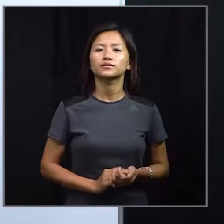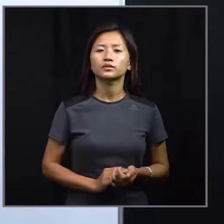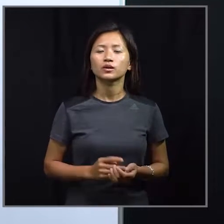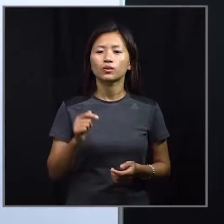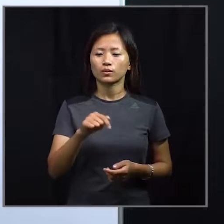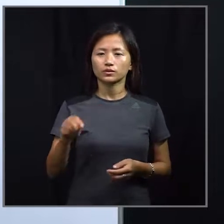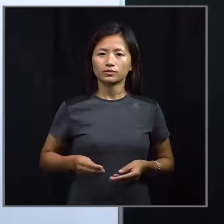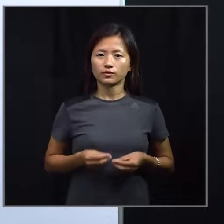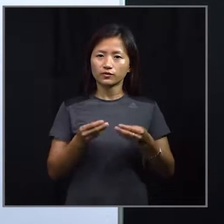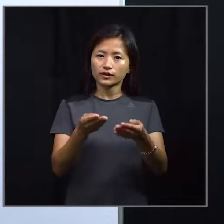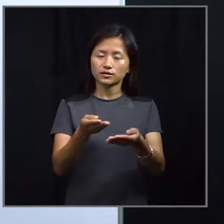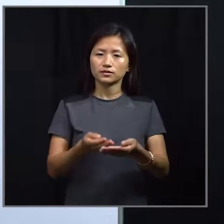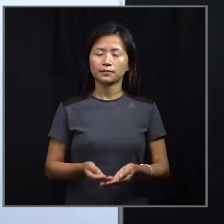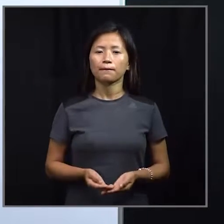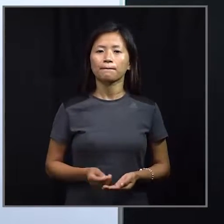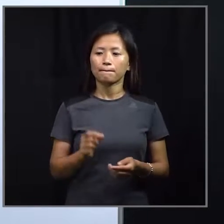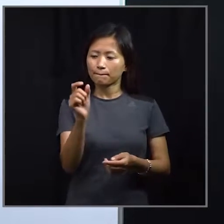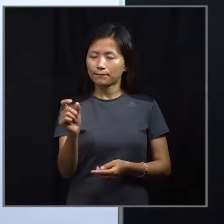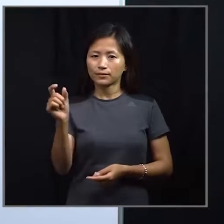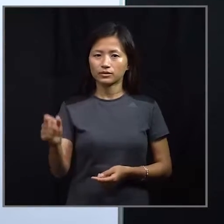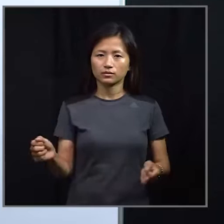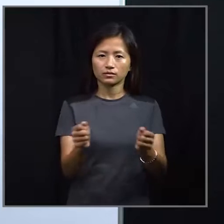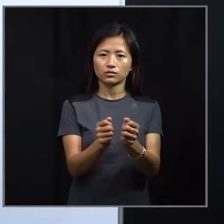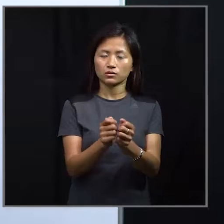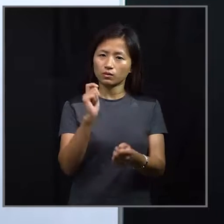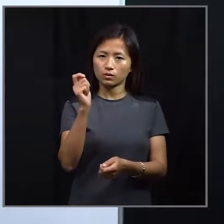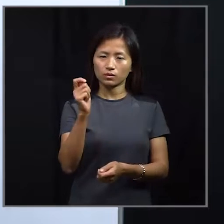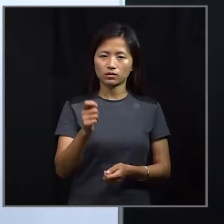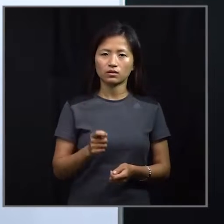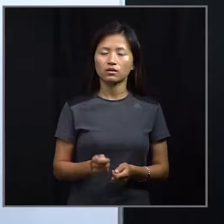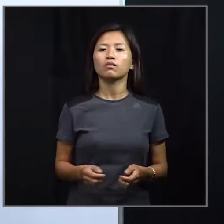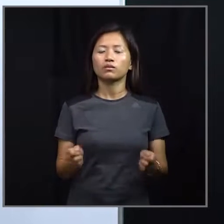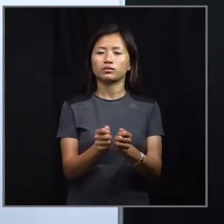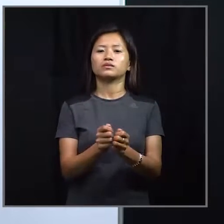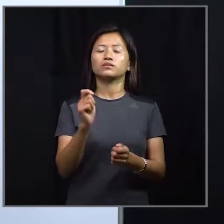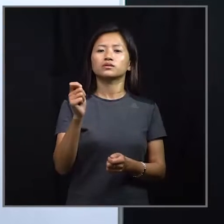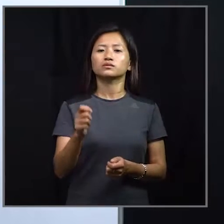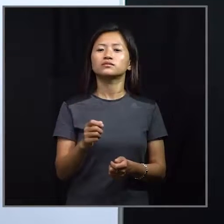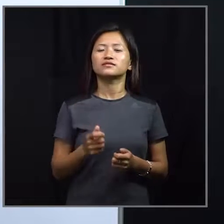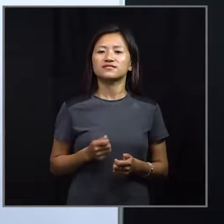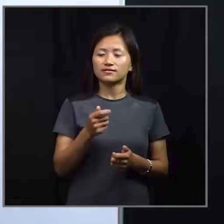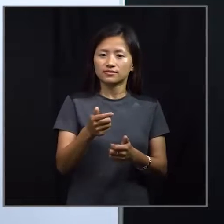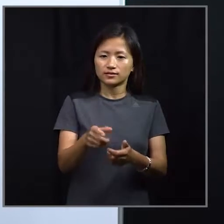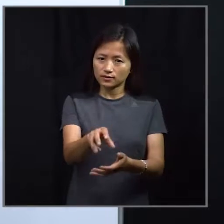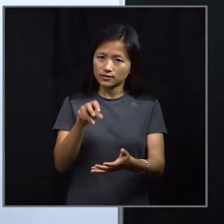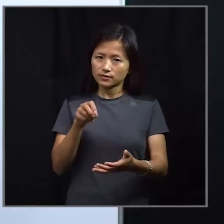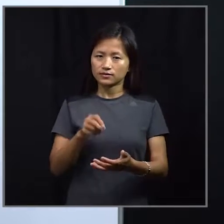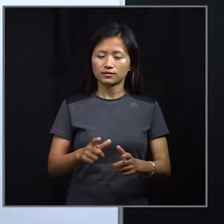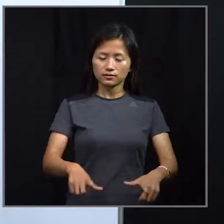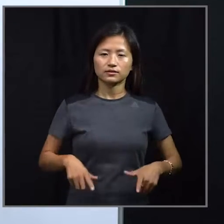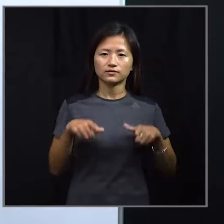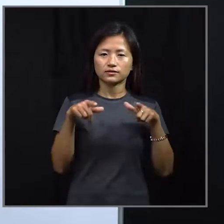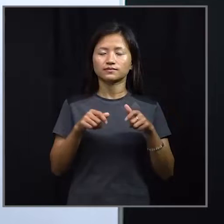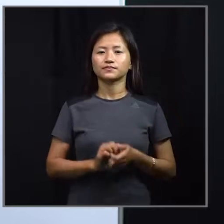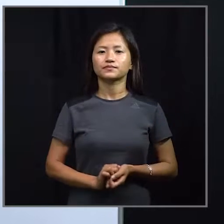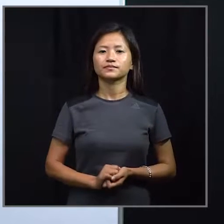system which provides people with a work or with work to earn a living. Getting the point or not?